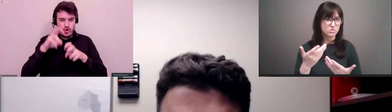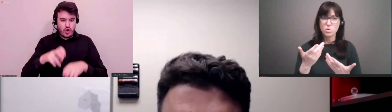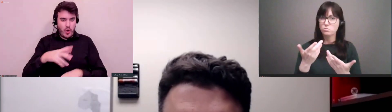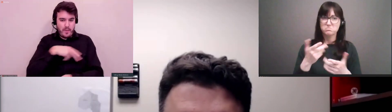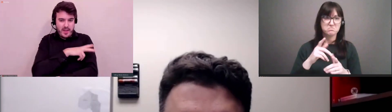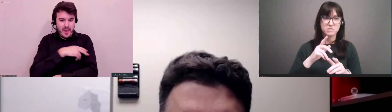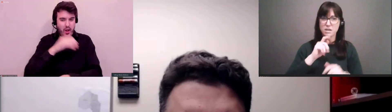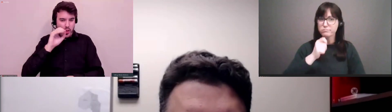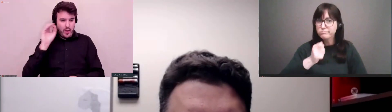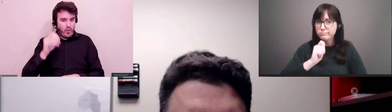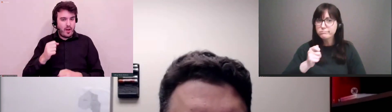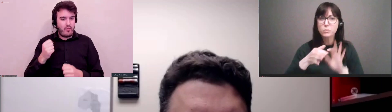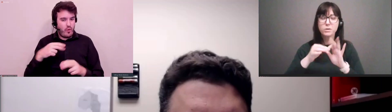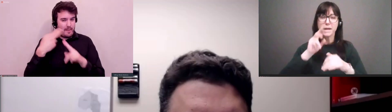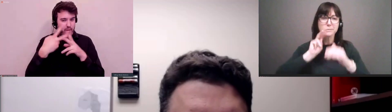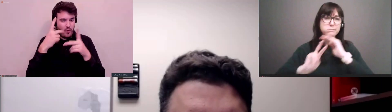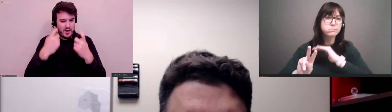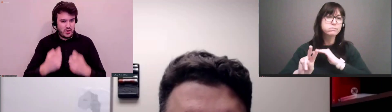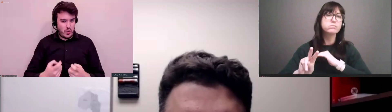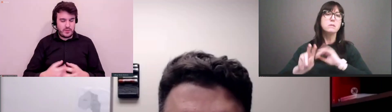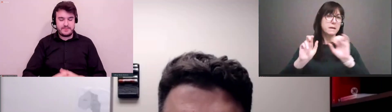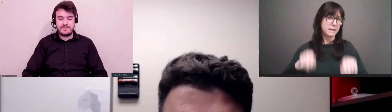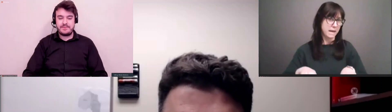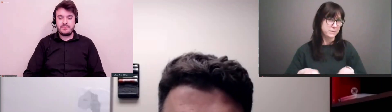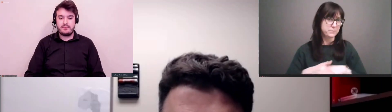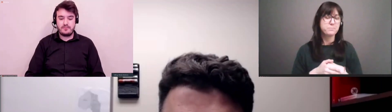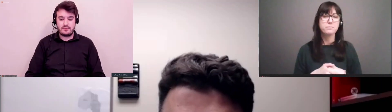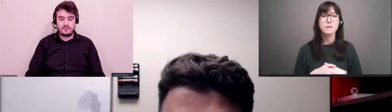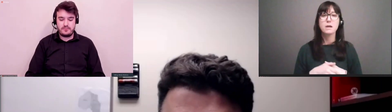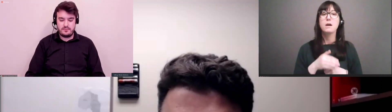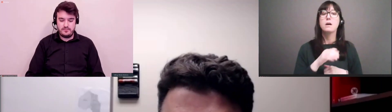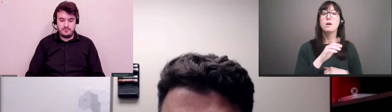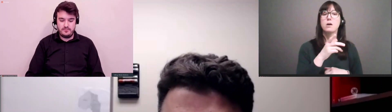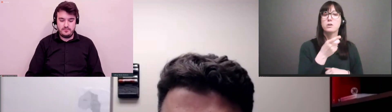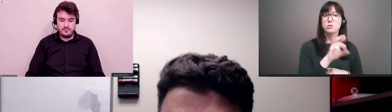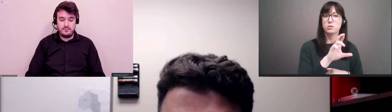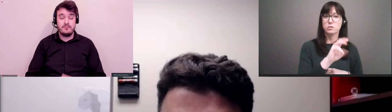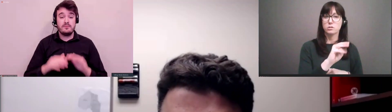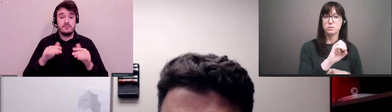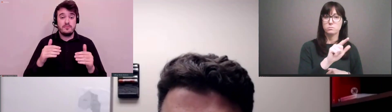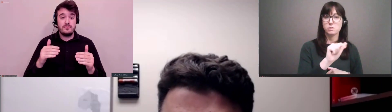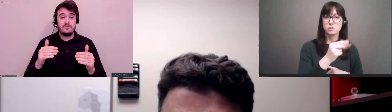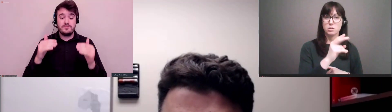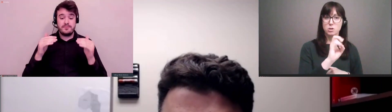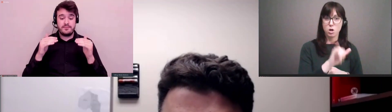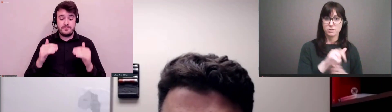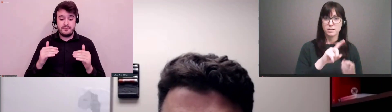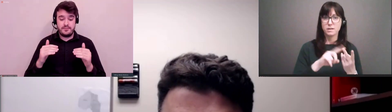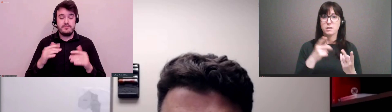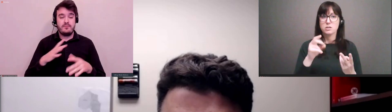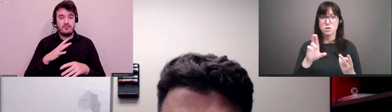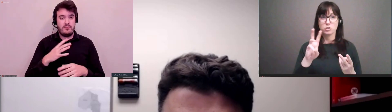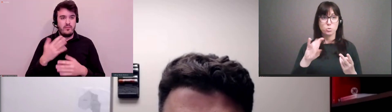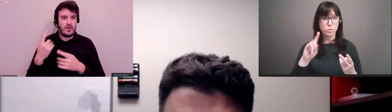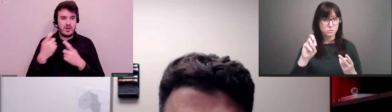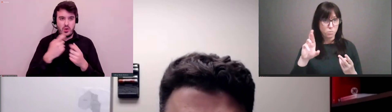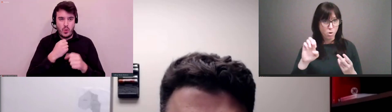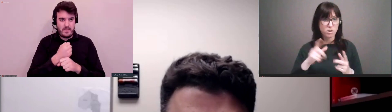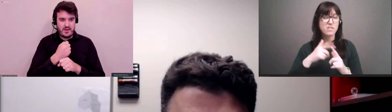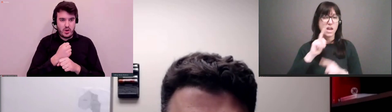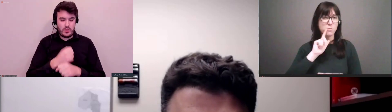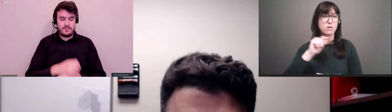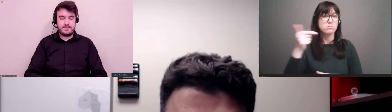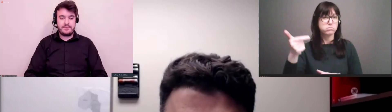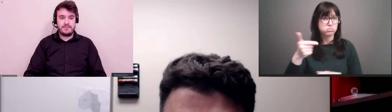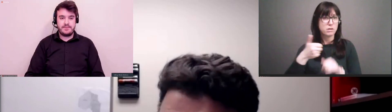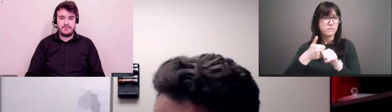about modeling. After we hear from Dr. Malachny and Dr. Wilmore, we'll take questions from the media. We'll be going by